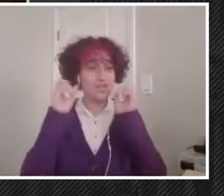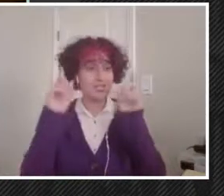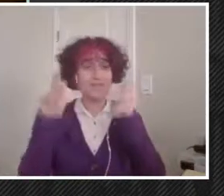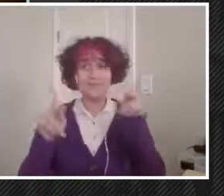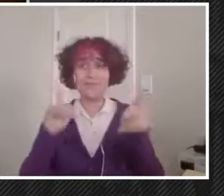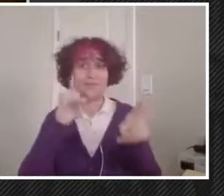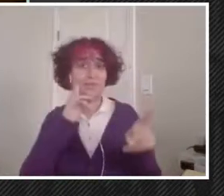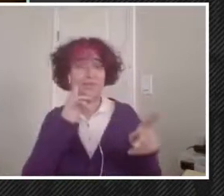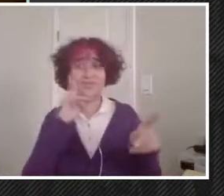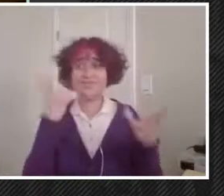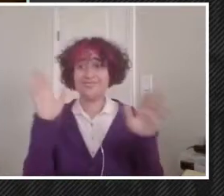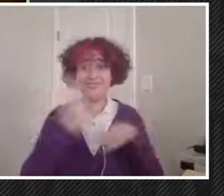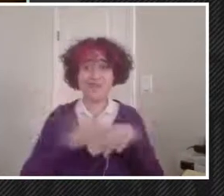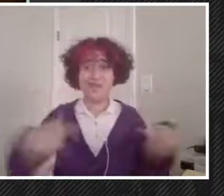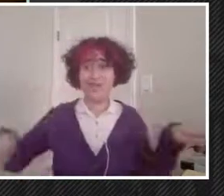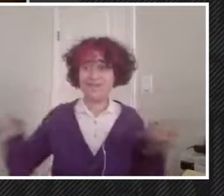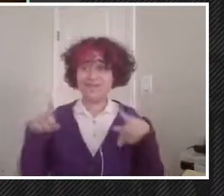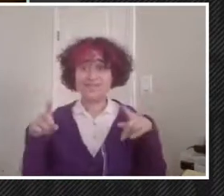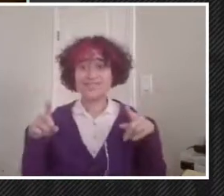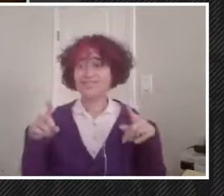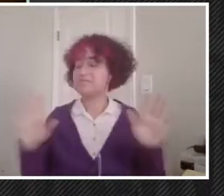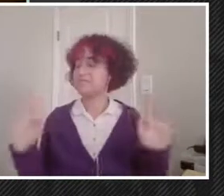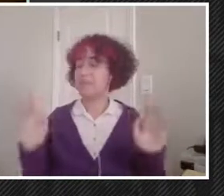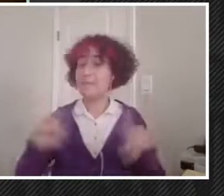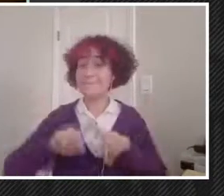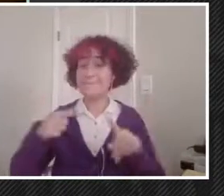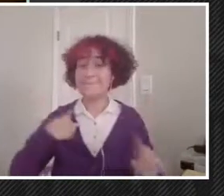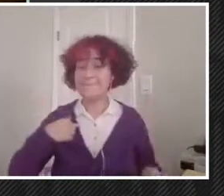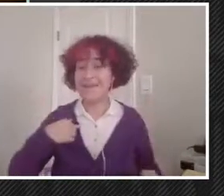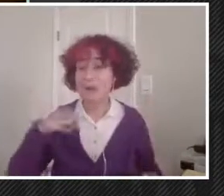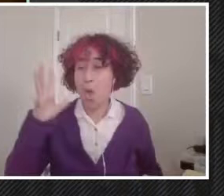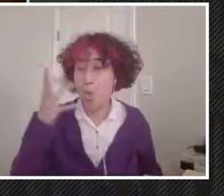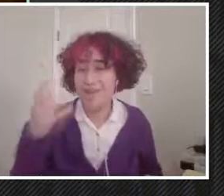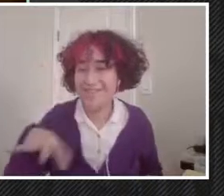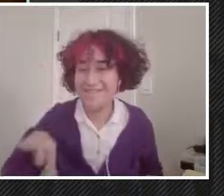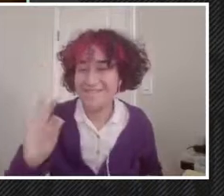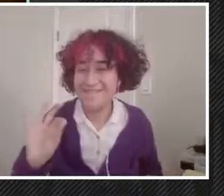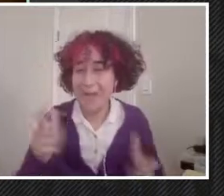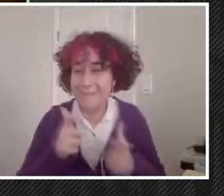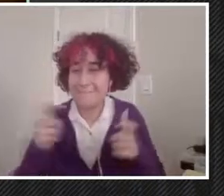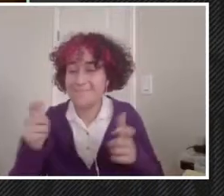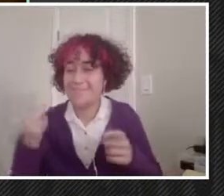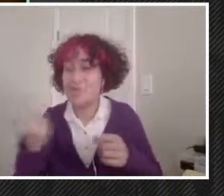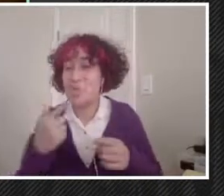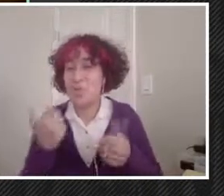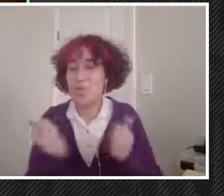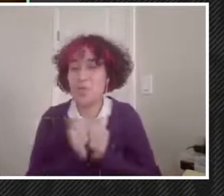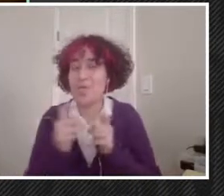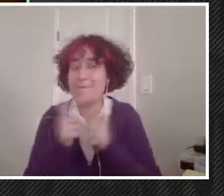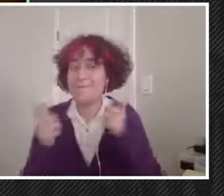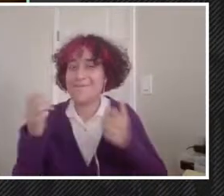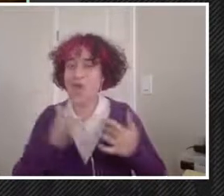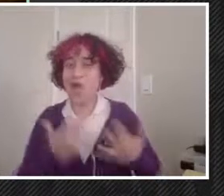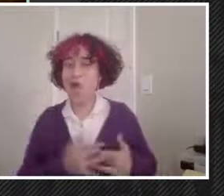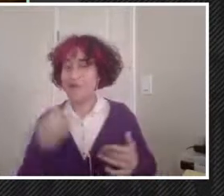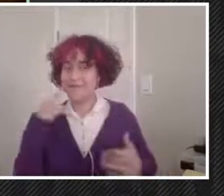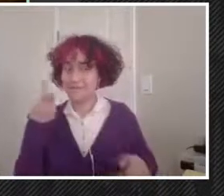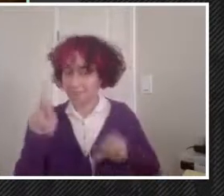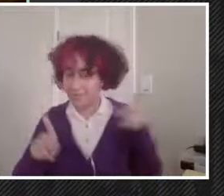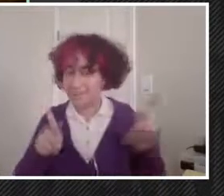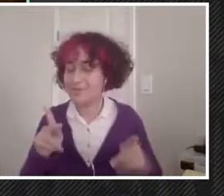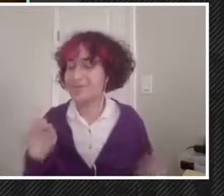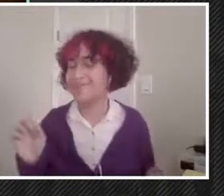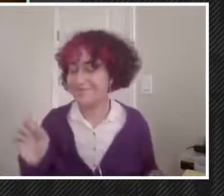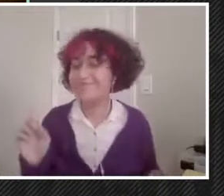than us. But I dare you to find somebody with a bigger heart for people. And when we lead with that